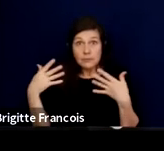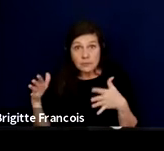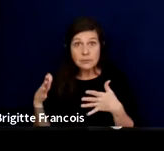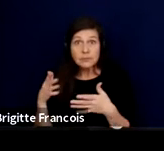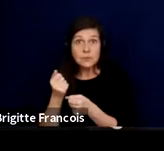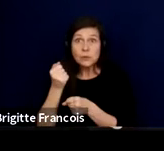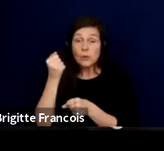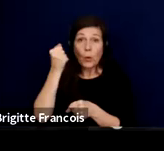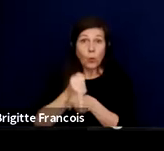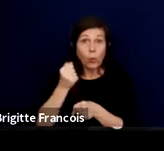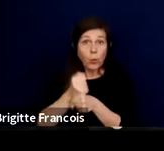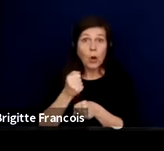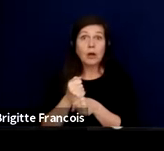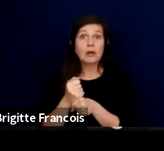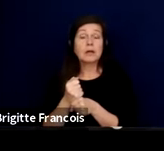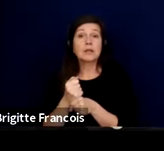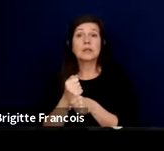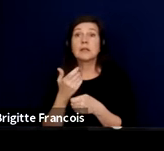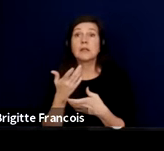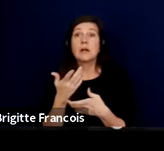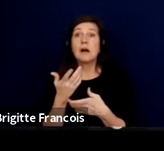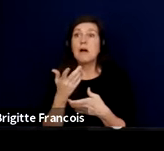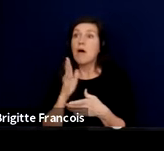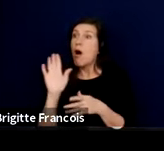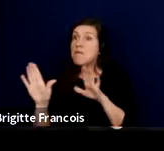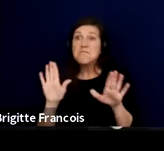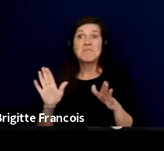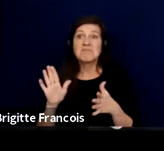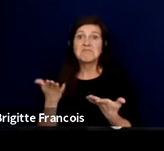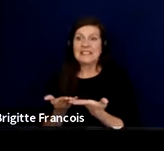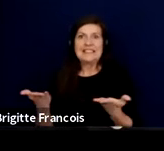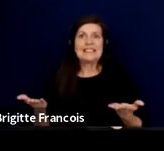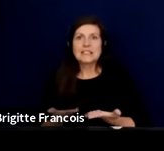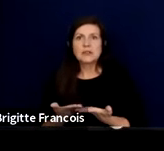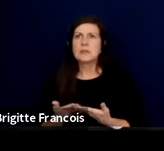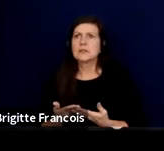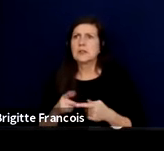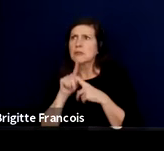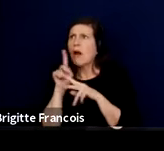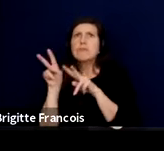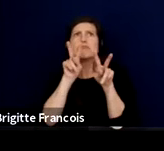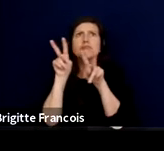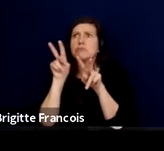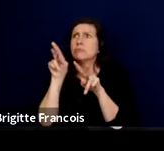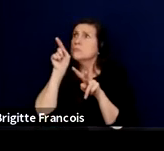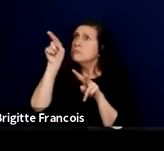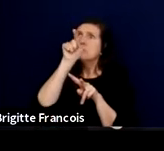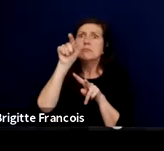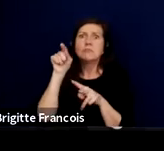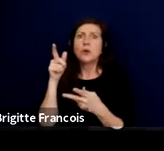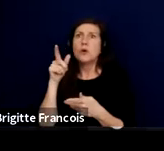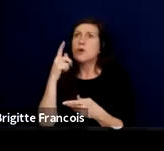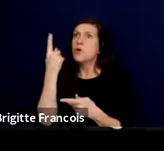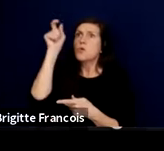or something like that? And what is your situation? Who is responsible? Do you have to talk to